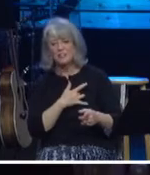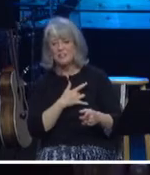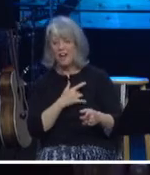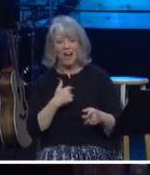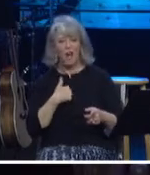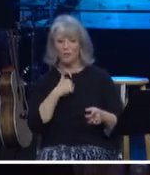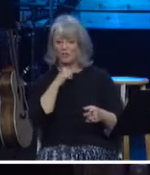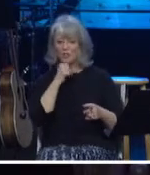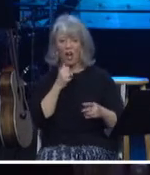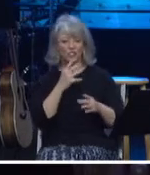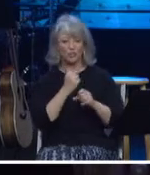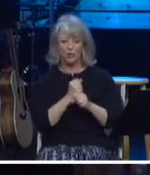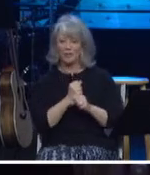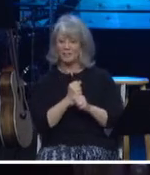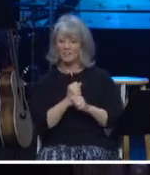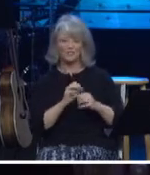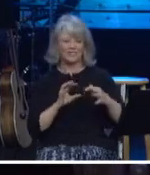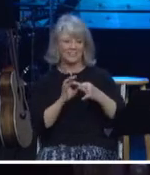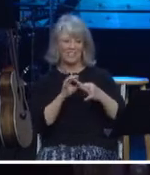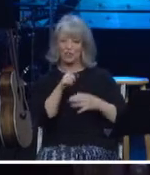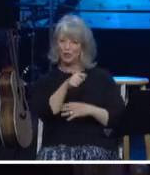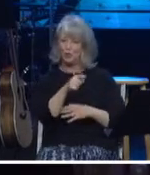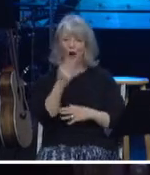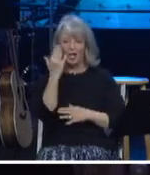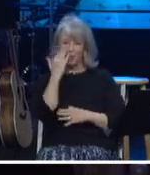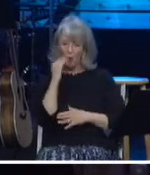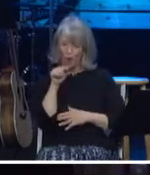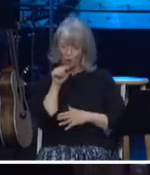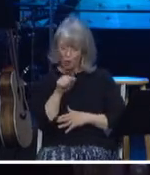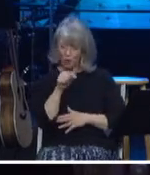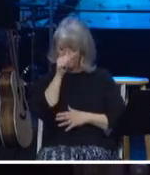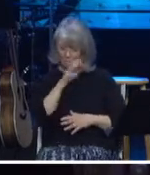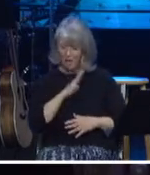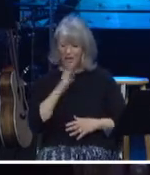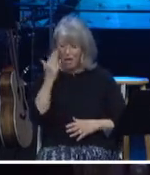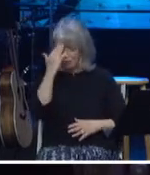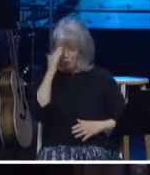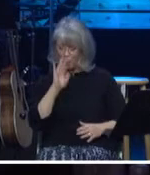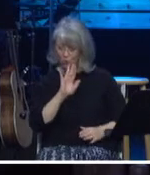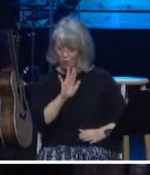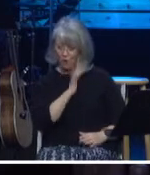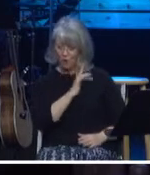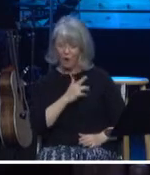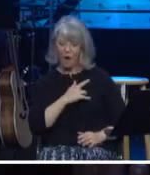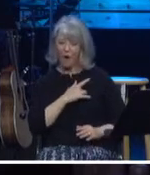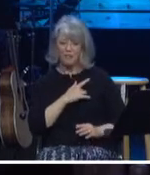entrusting himself to them. Why? He knows all men. He knows your heart. He can't be fooled.